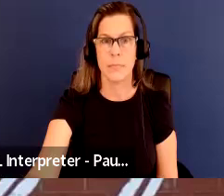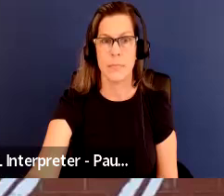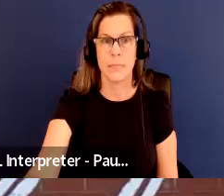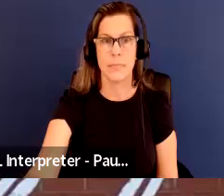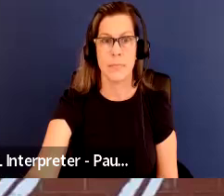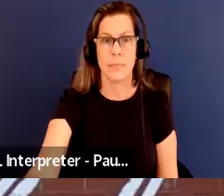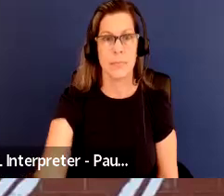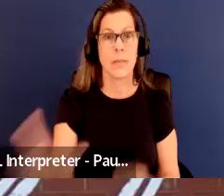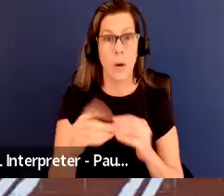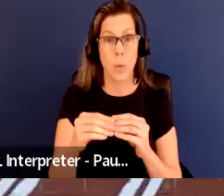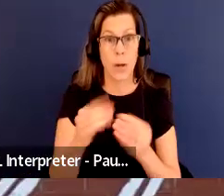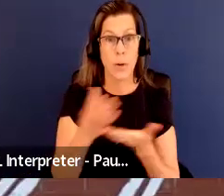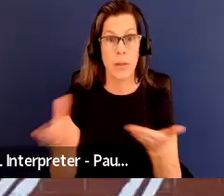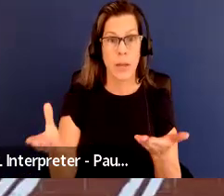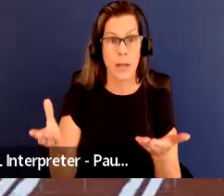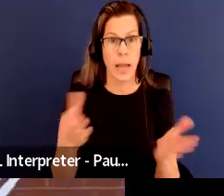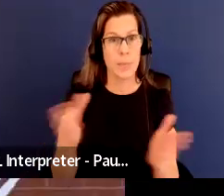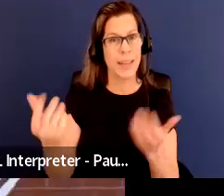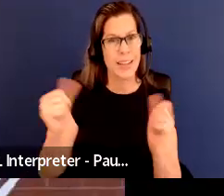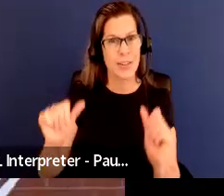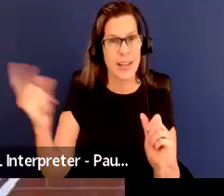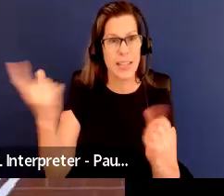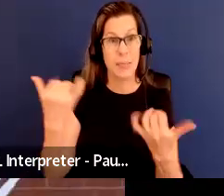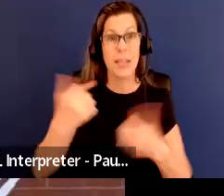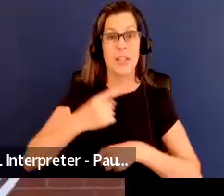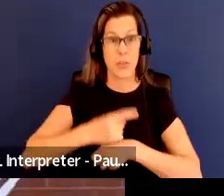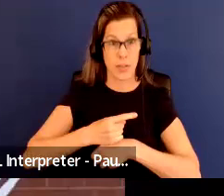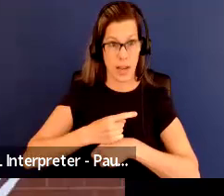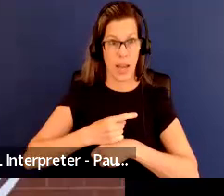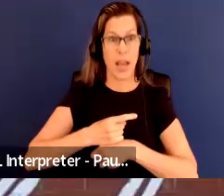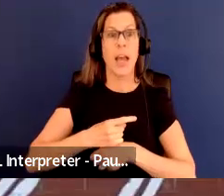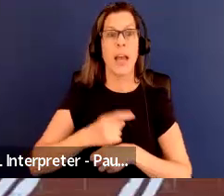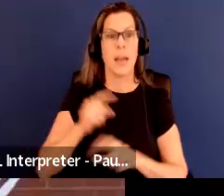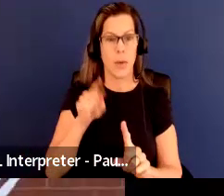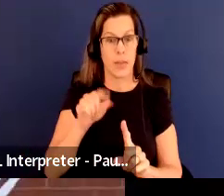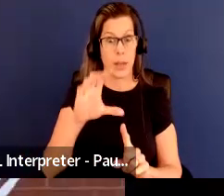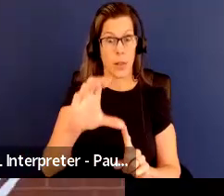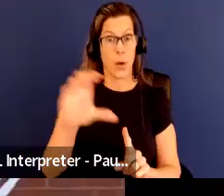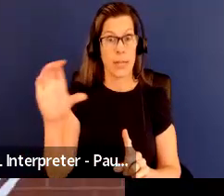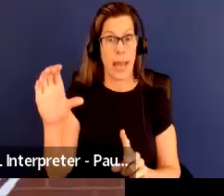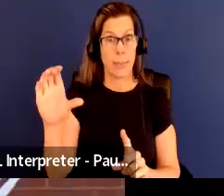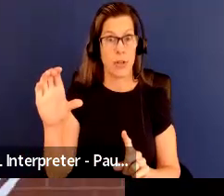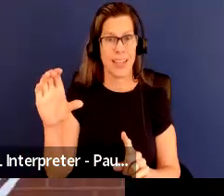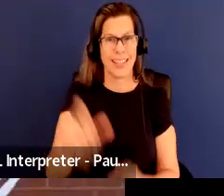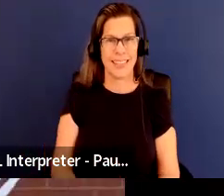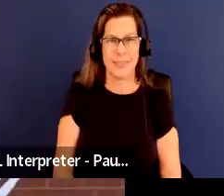one more thing. I was going to try something today around closed captioning.